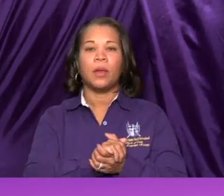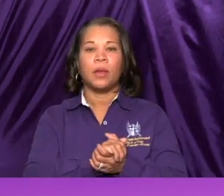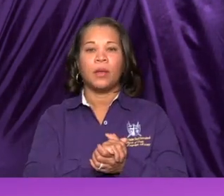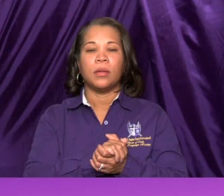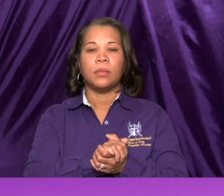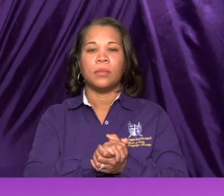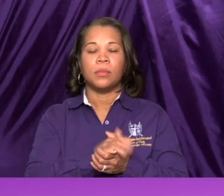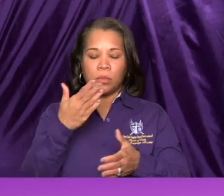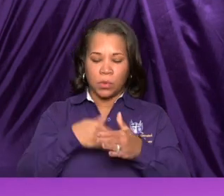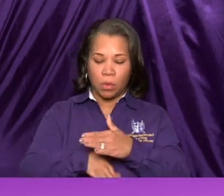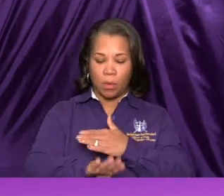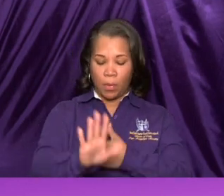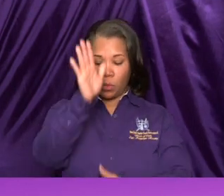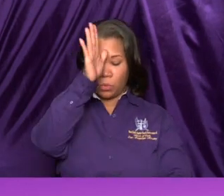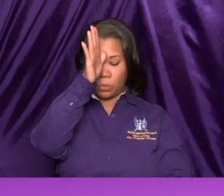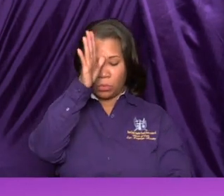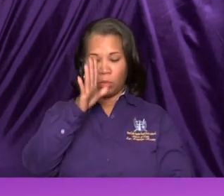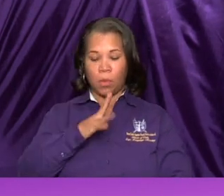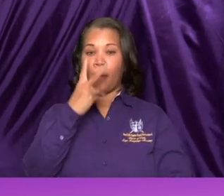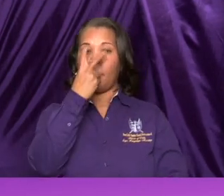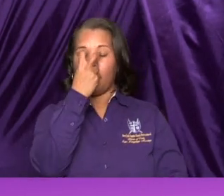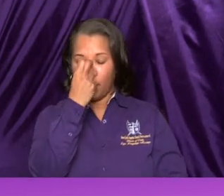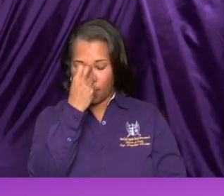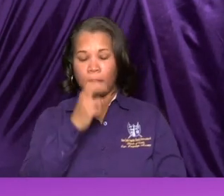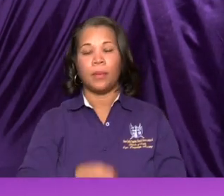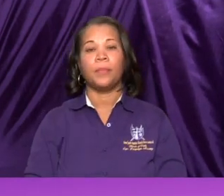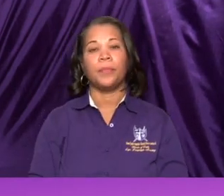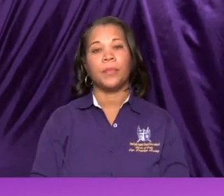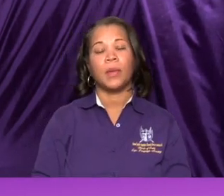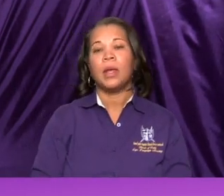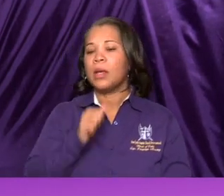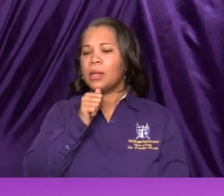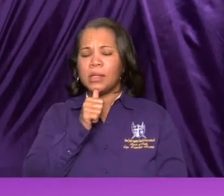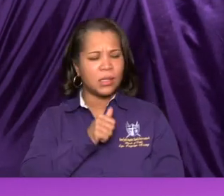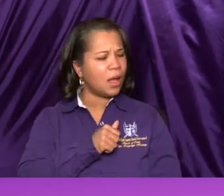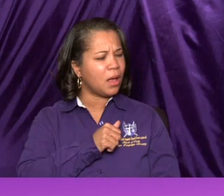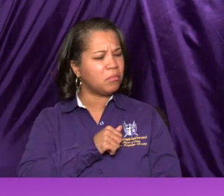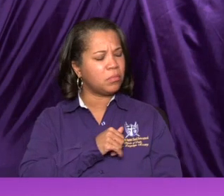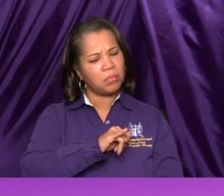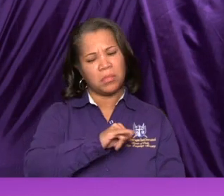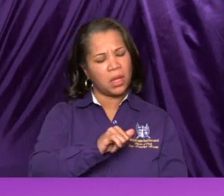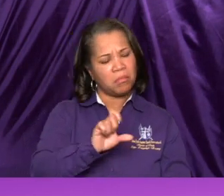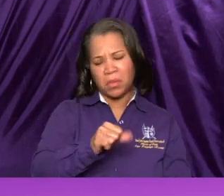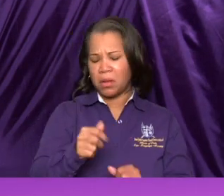blind. As he was born blind, he is not like the other people in the Bible.